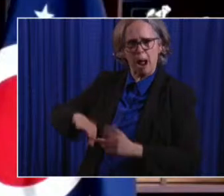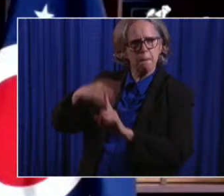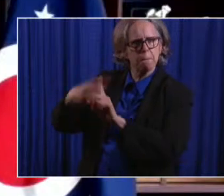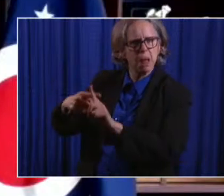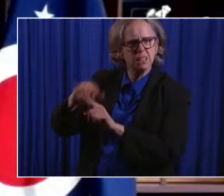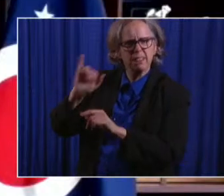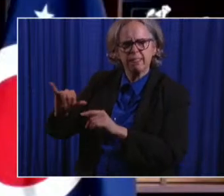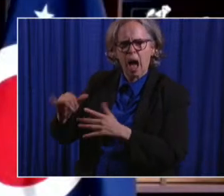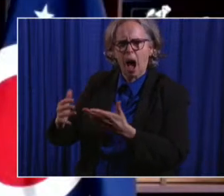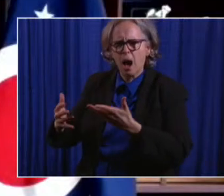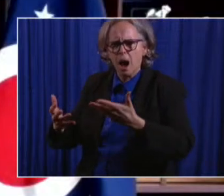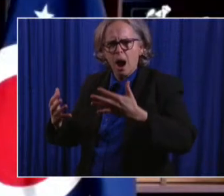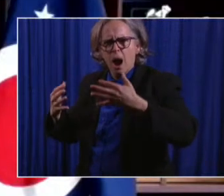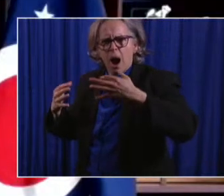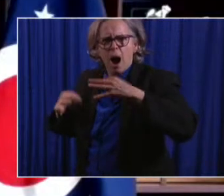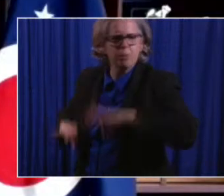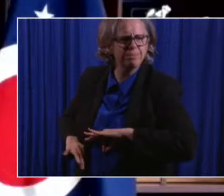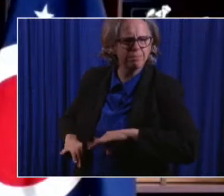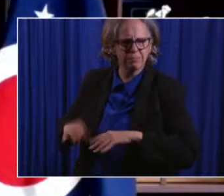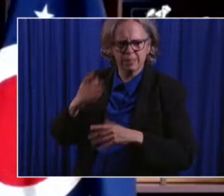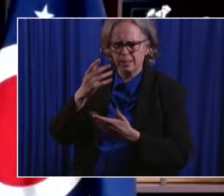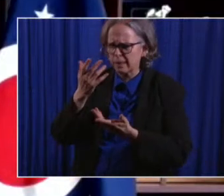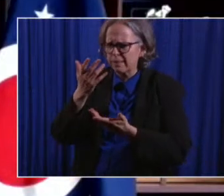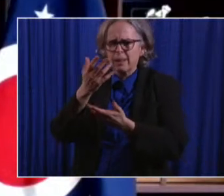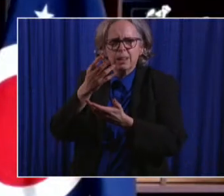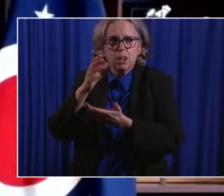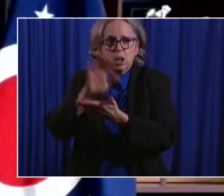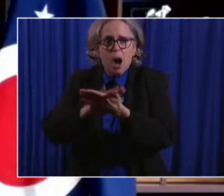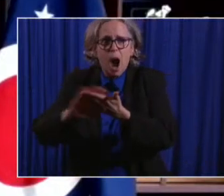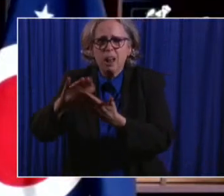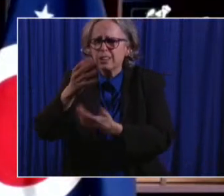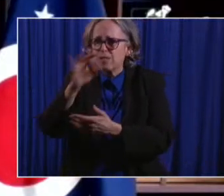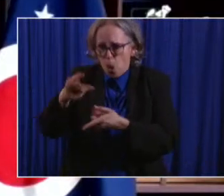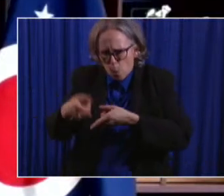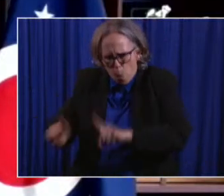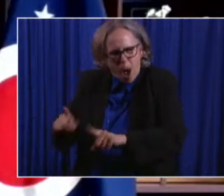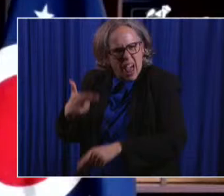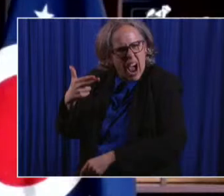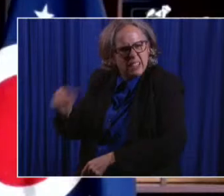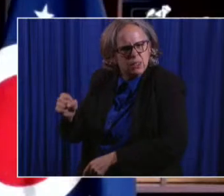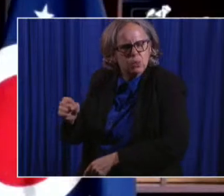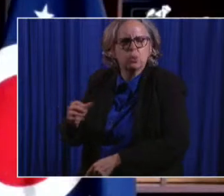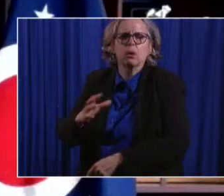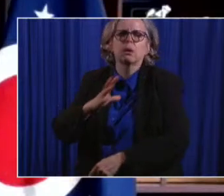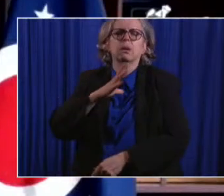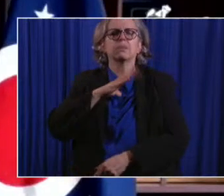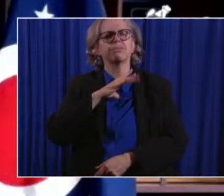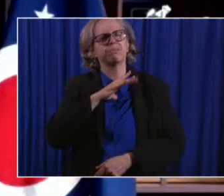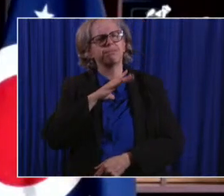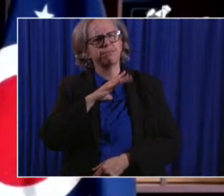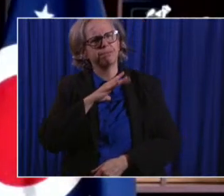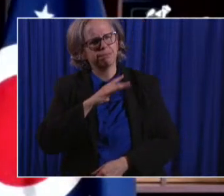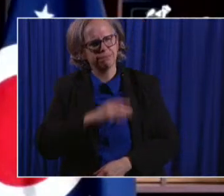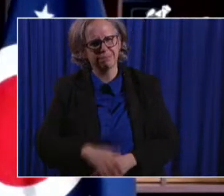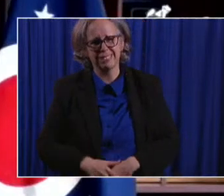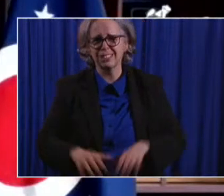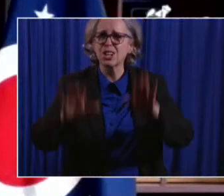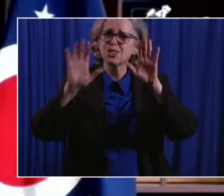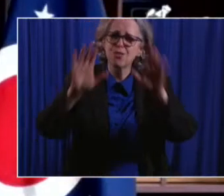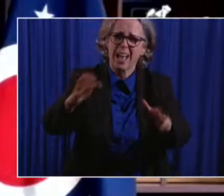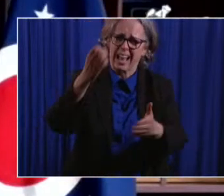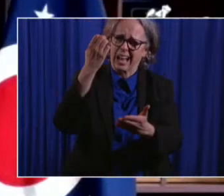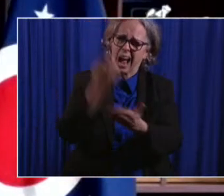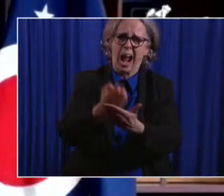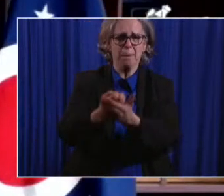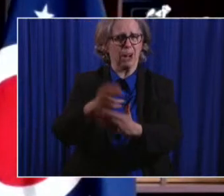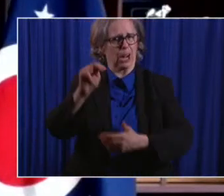free college while you're still in high school. So Governor, I'll turn it back to you. Great news on the economic front. We continue to build momentum.